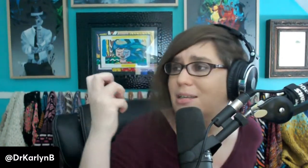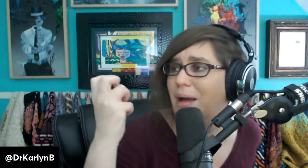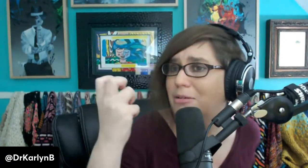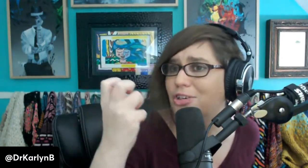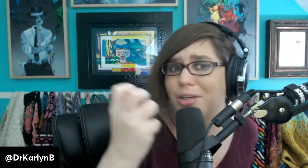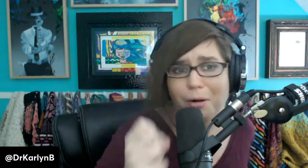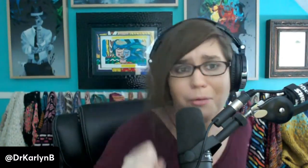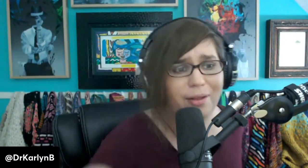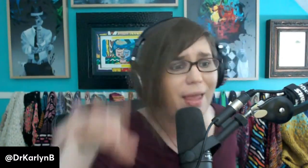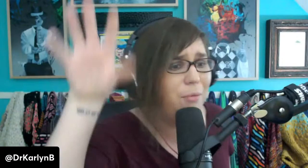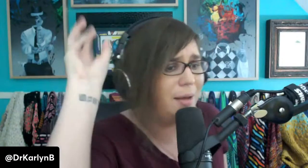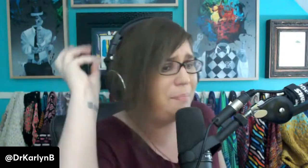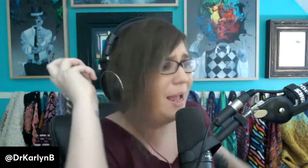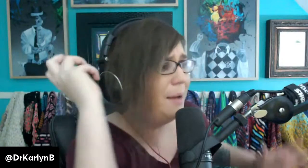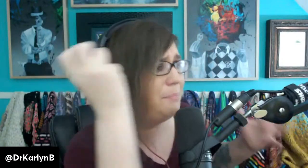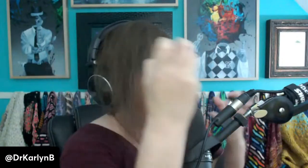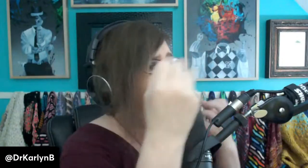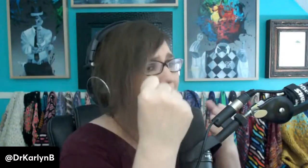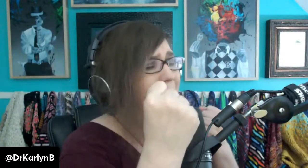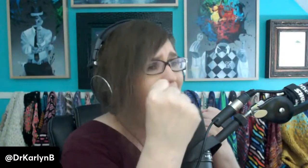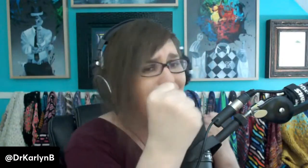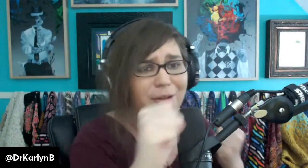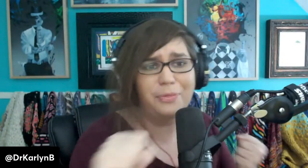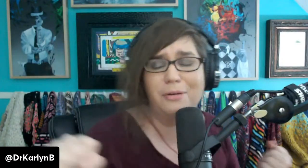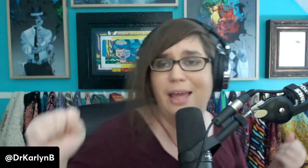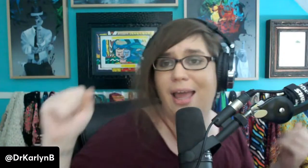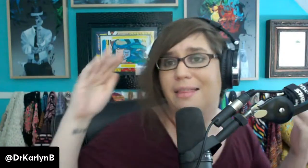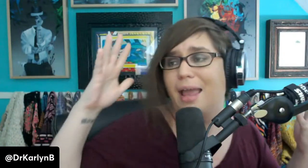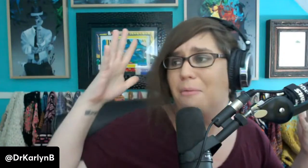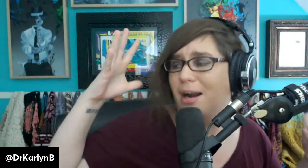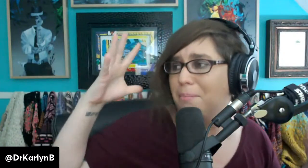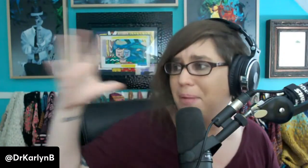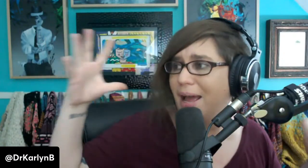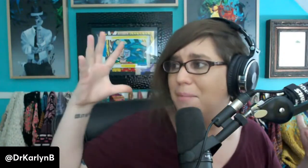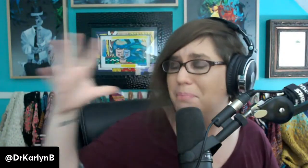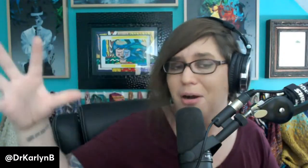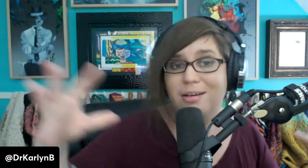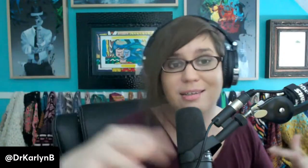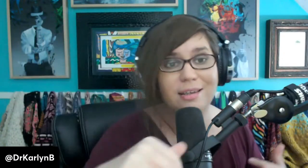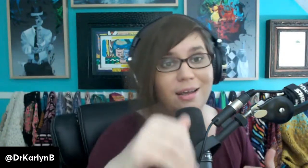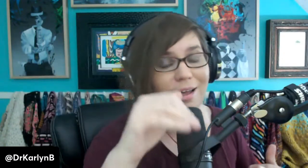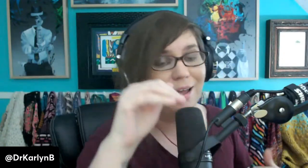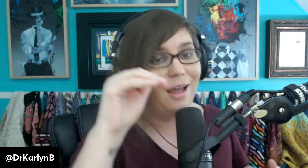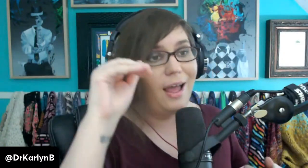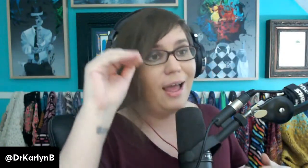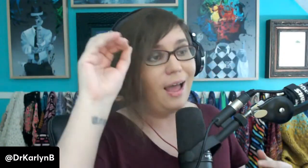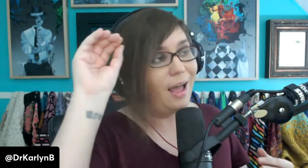books about children. They want to ban books about Martin Luther King. They want to ban books.